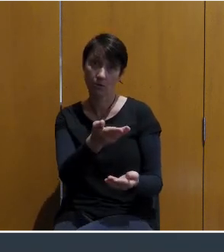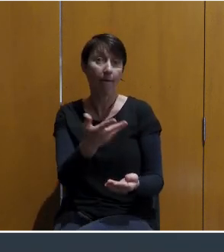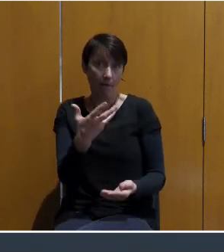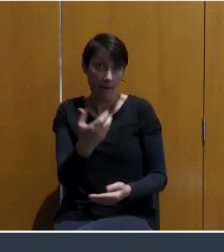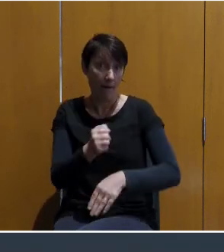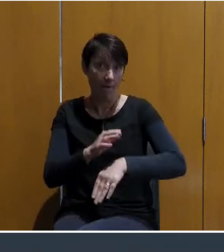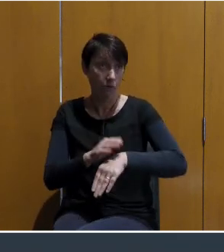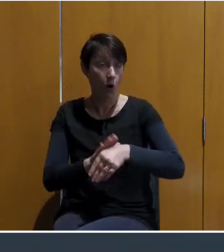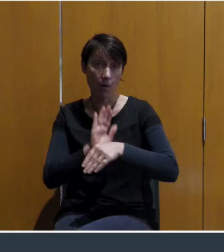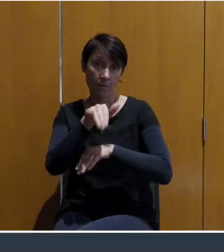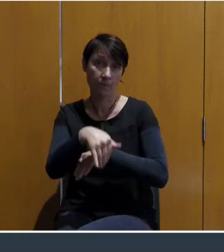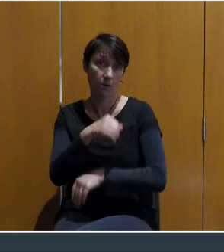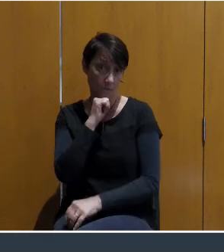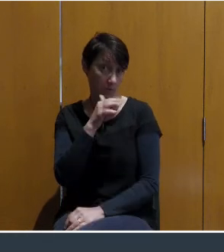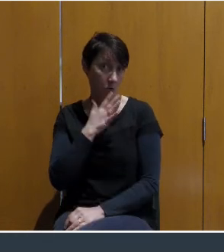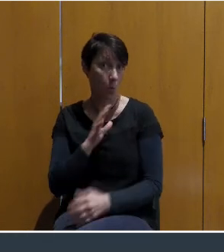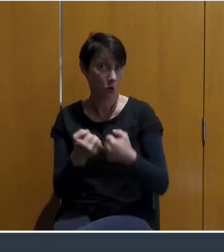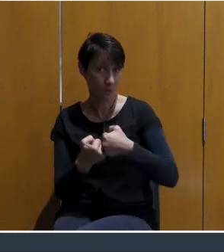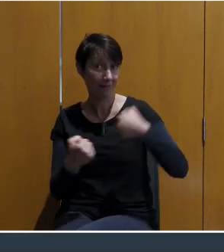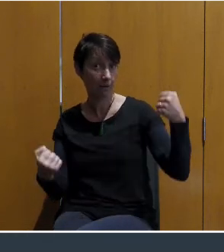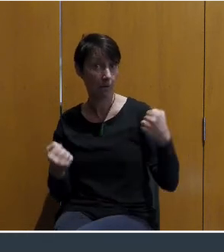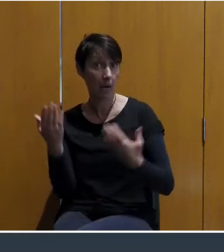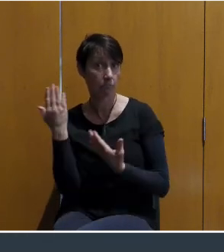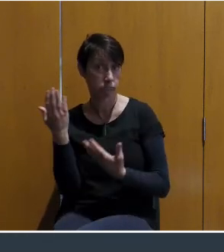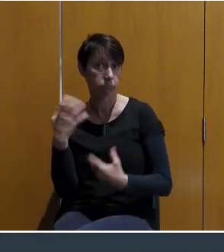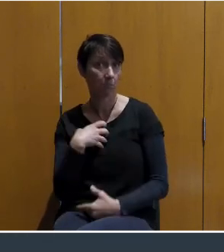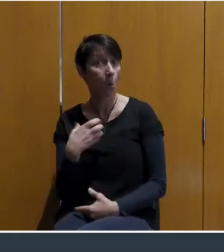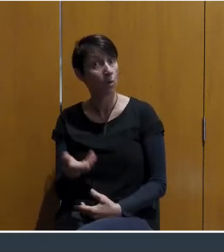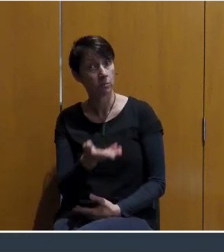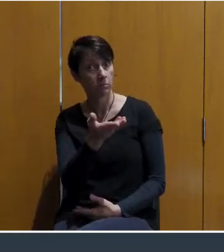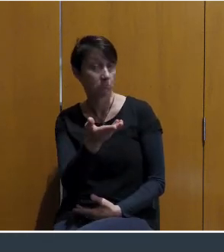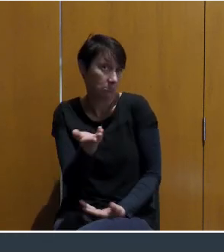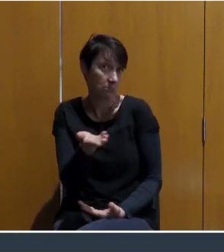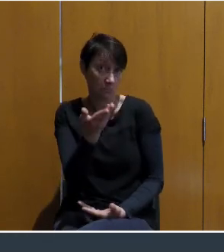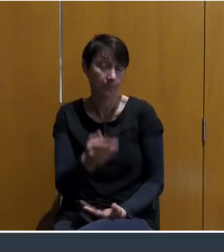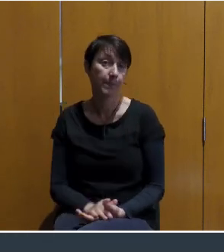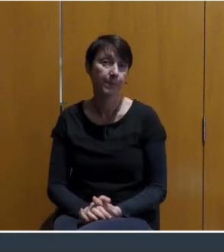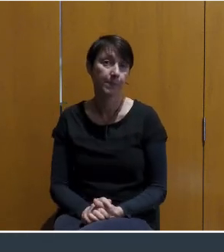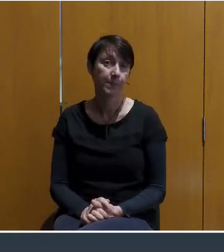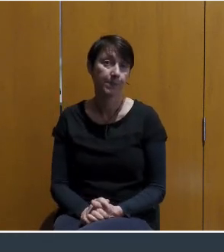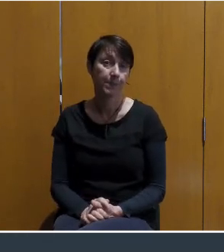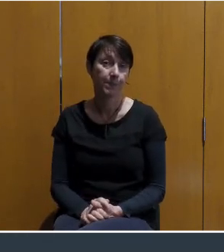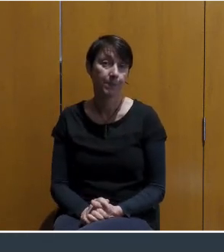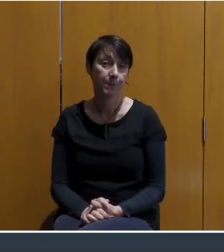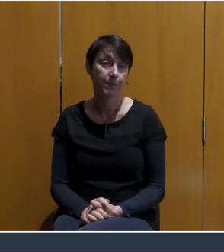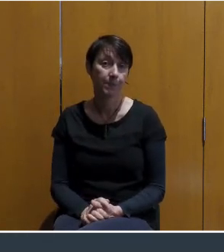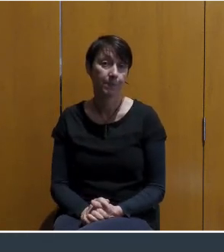time to perhaps expand on anything, then you have that opportunity. Yeah.